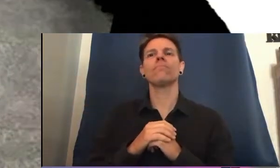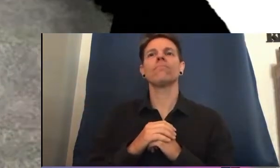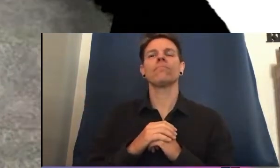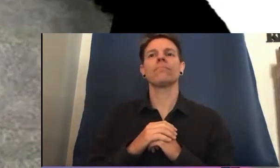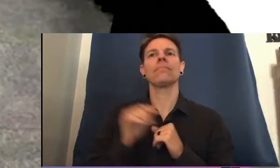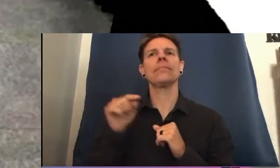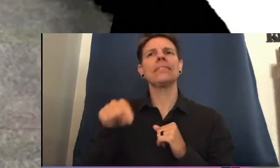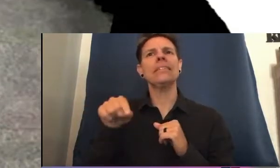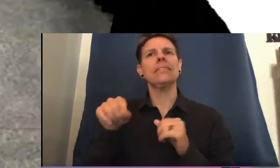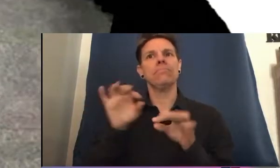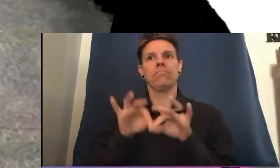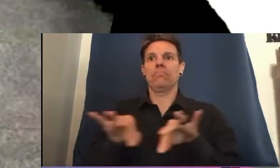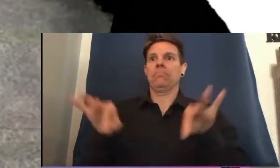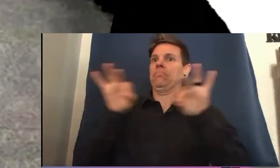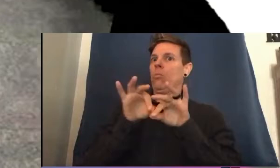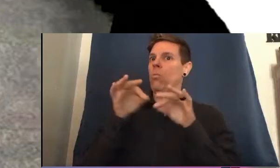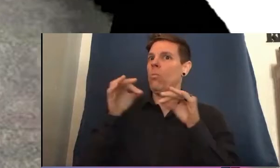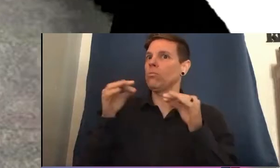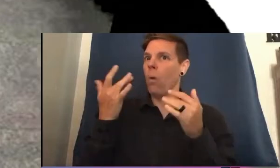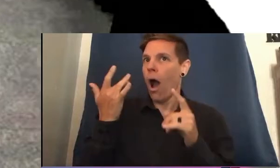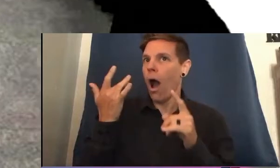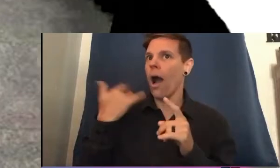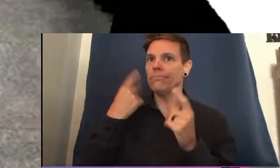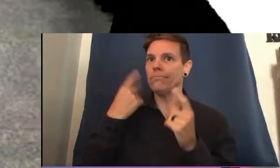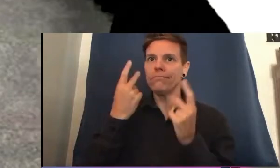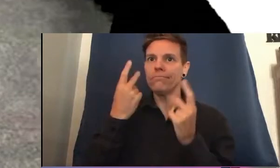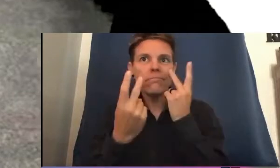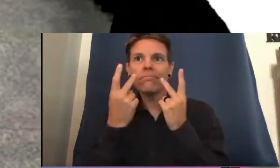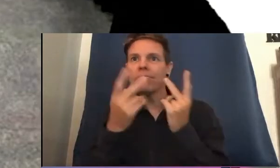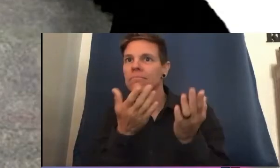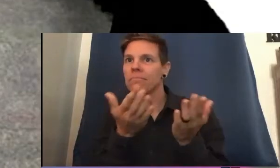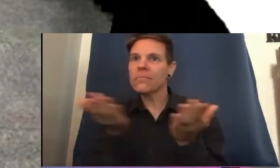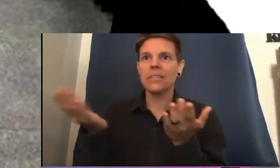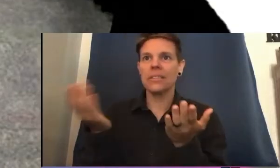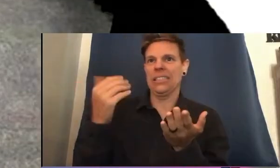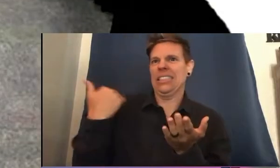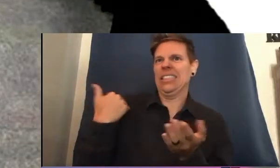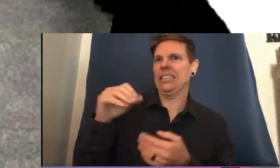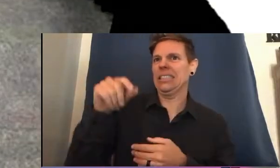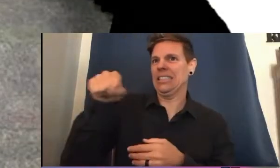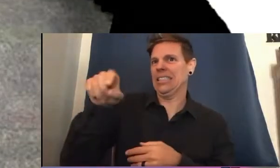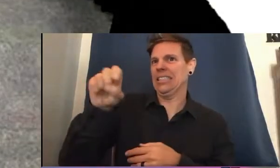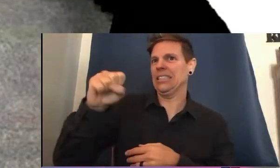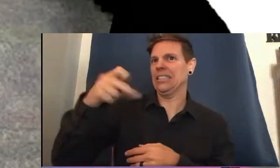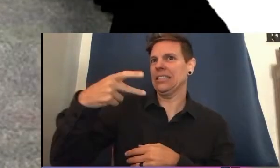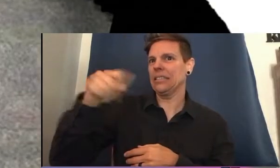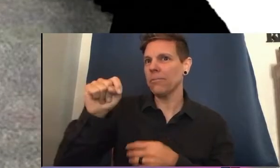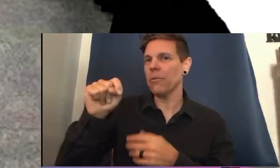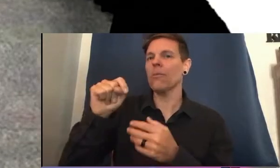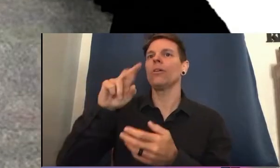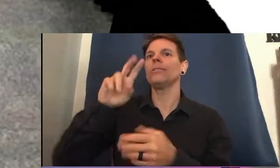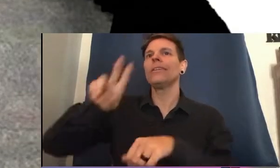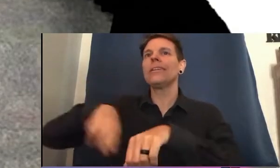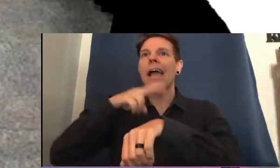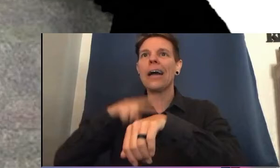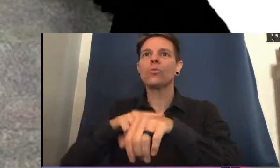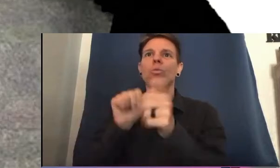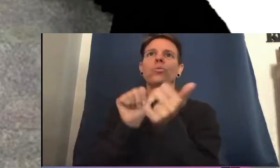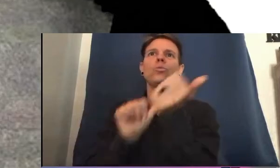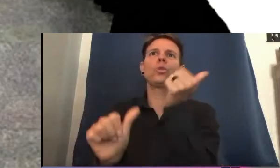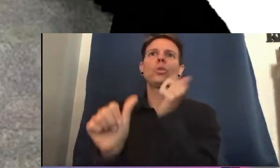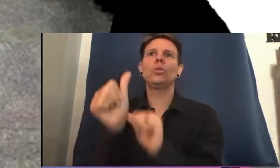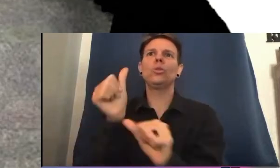but September is National Suicide Prevention Awareness Month. And